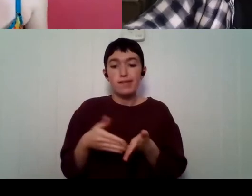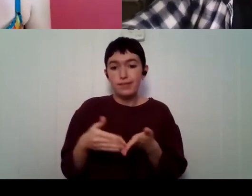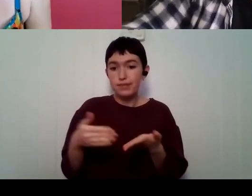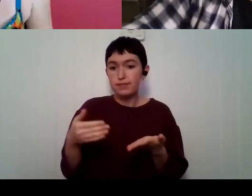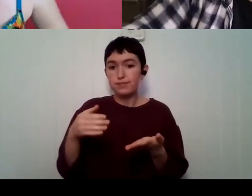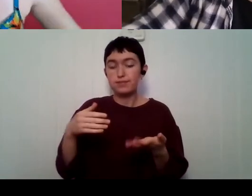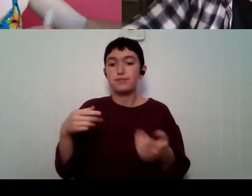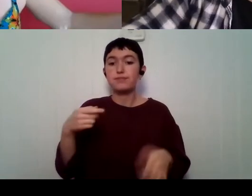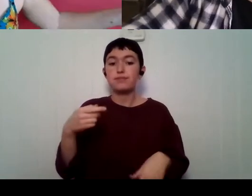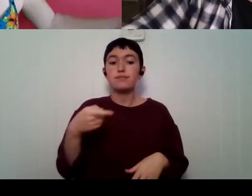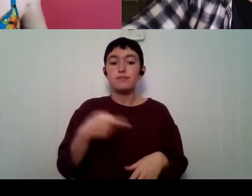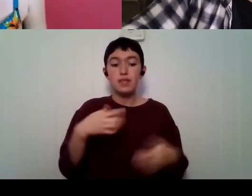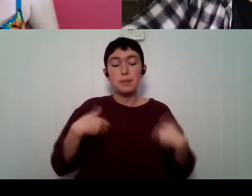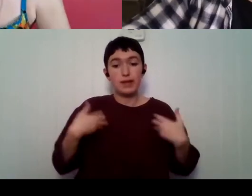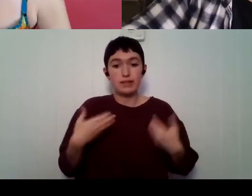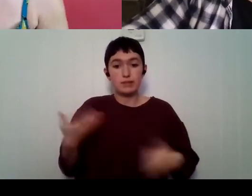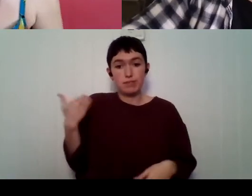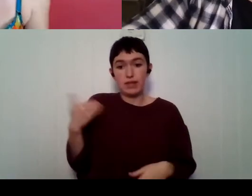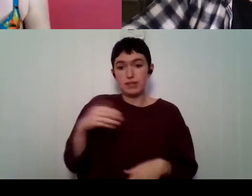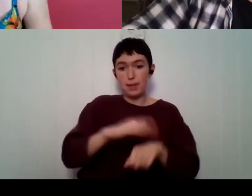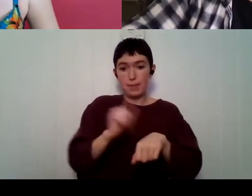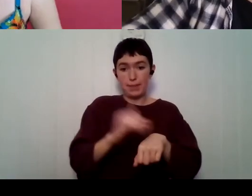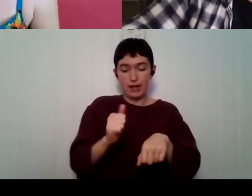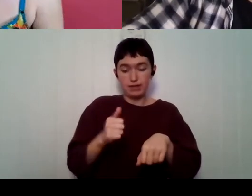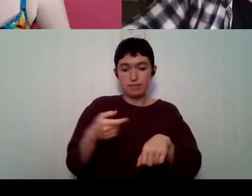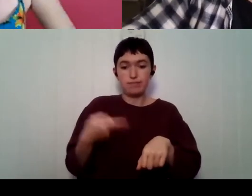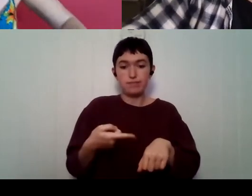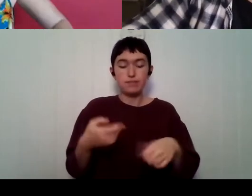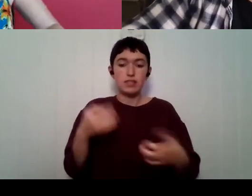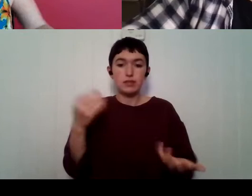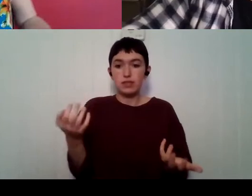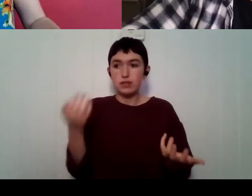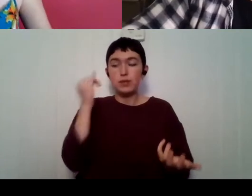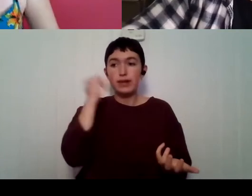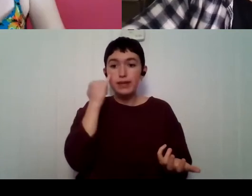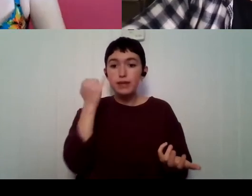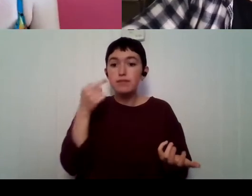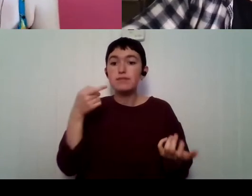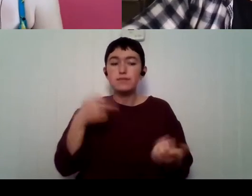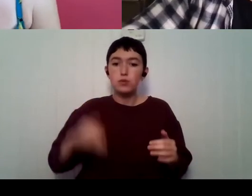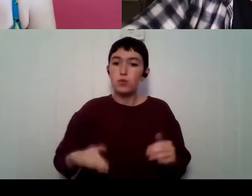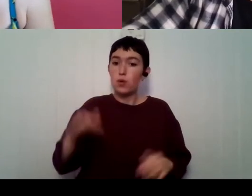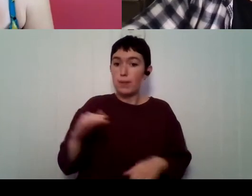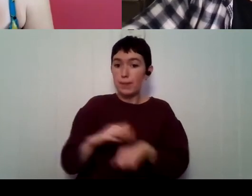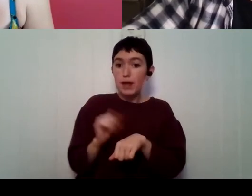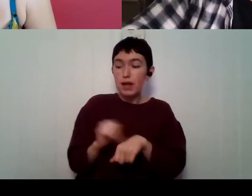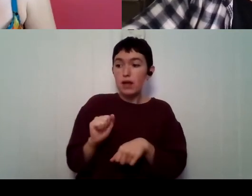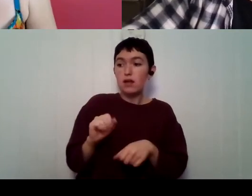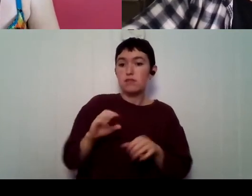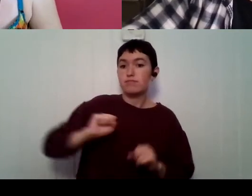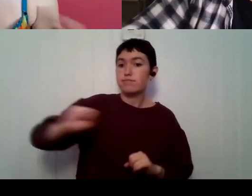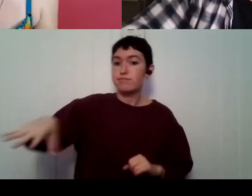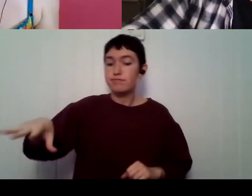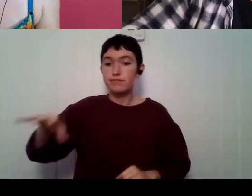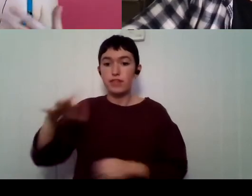do. It's kind of like, you were raised in a home, and if someone just dropped you off in a forest, you'd be like, well, what do I eat? So she's